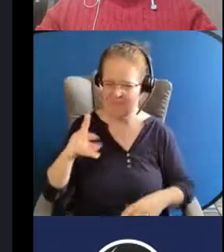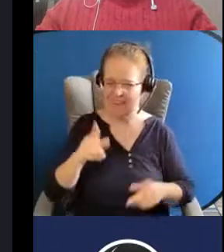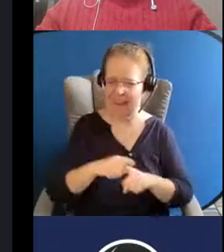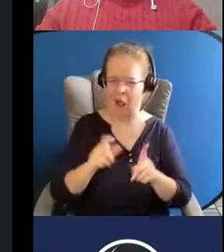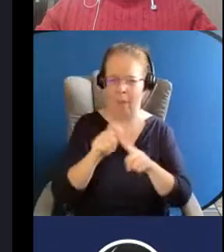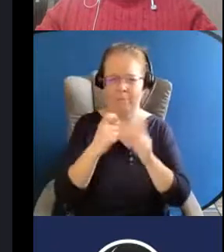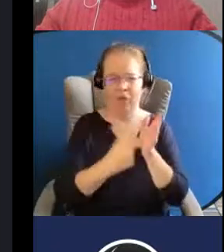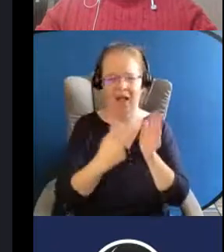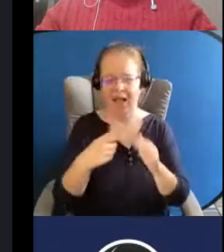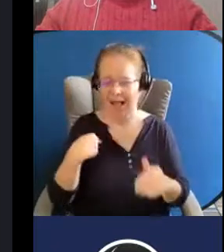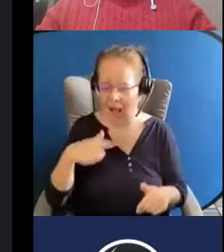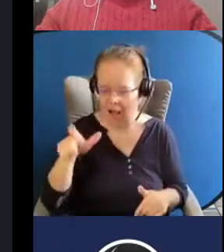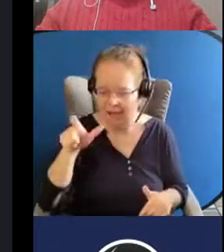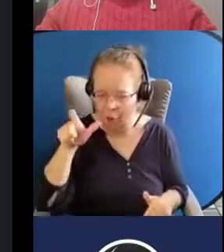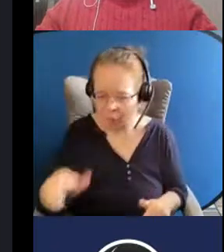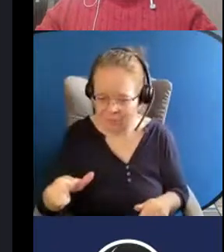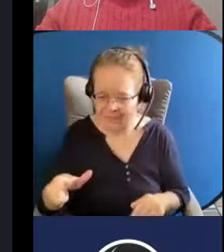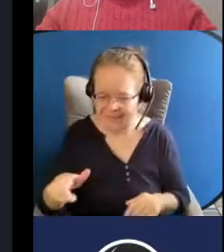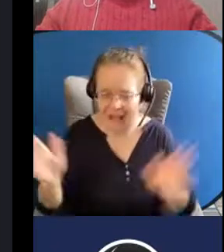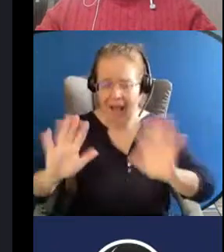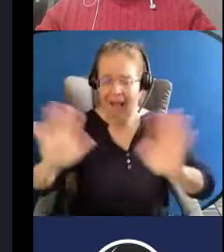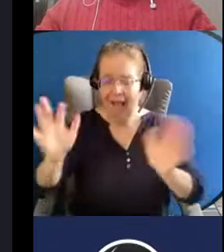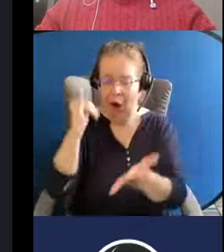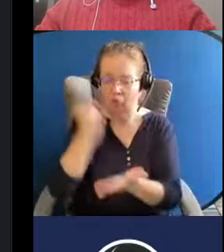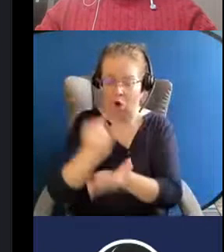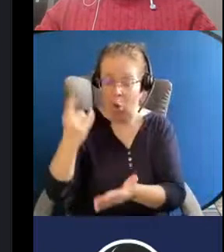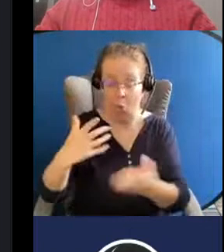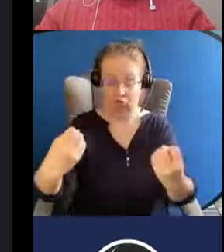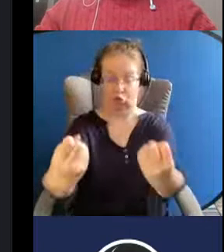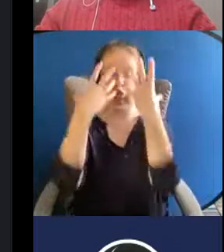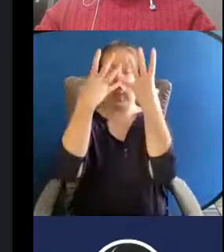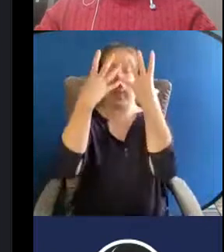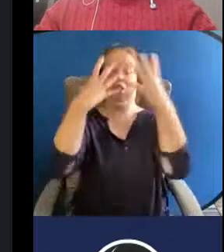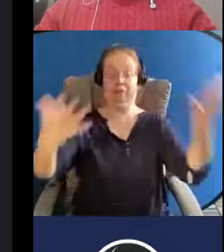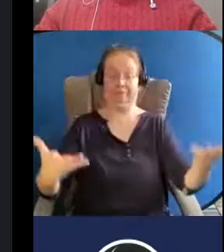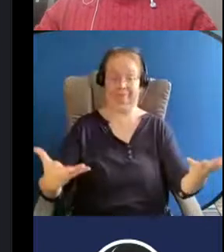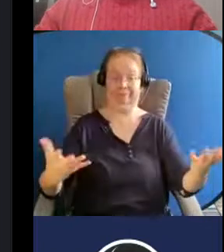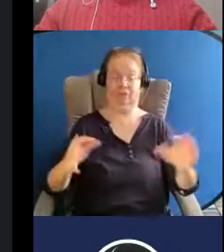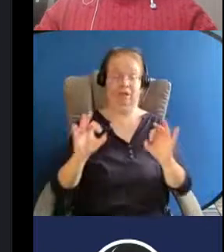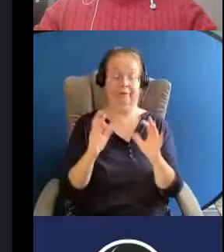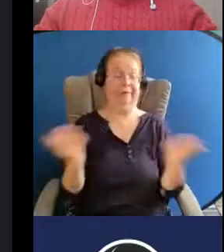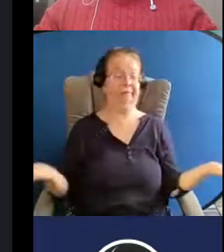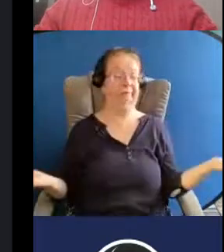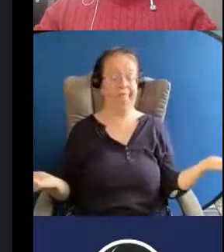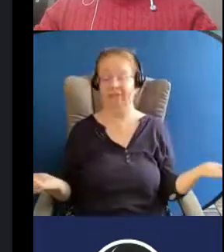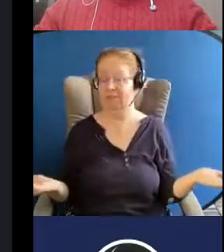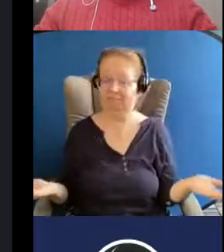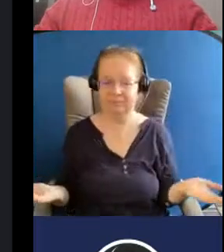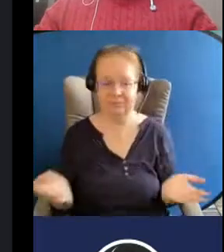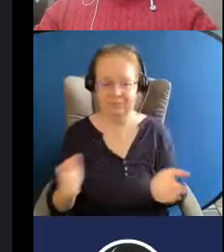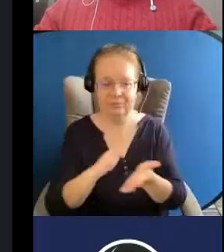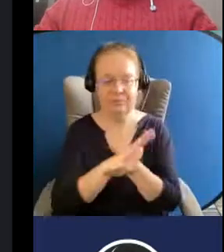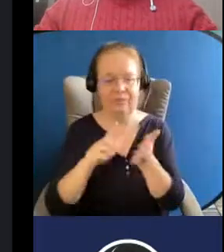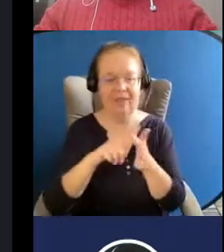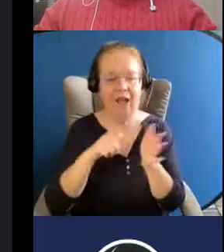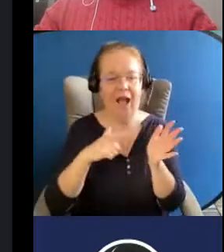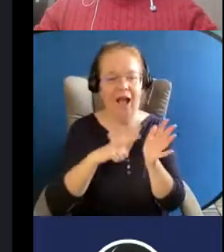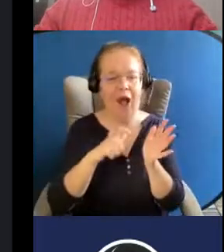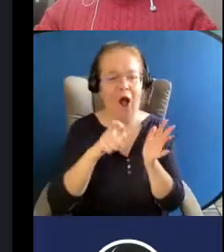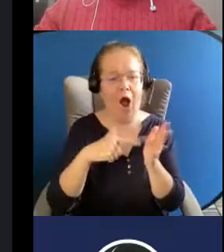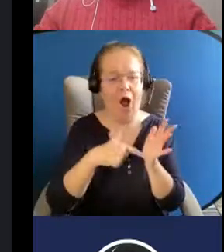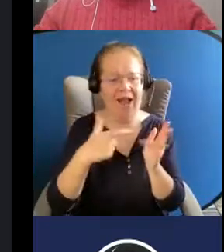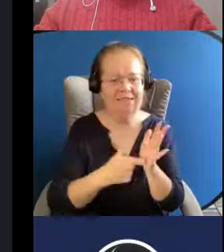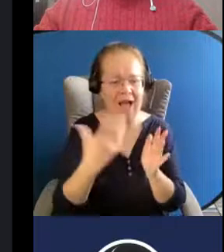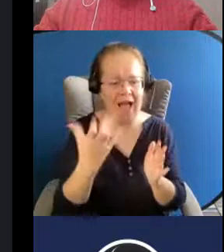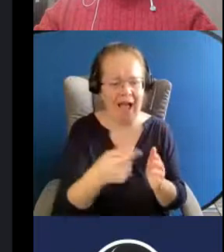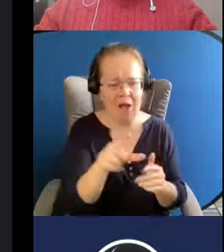select the wrong one, you can't see anything because you blinded yourself. So Hector is on the combo box, and he's